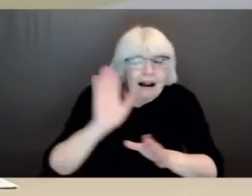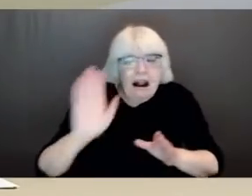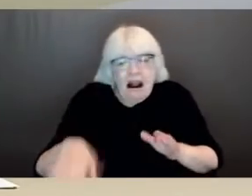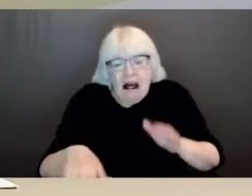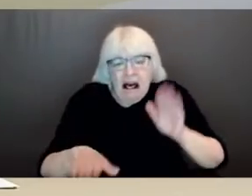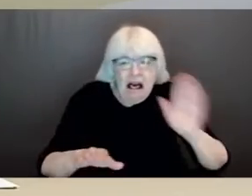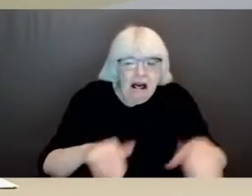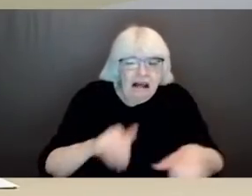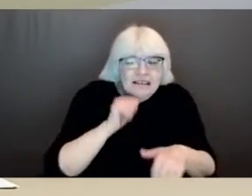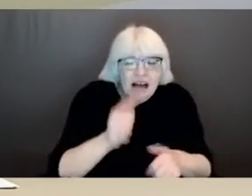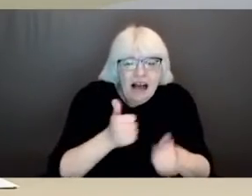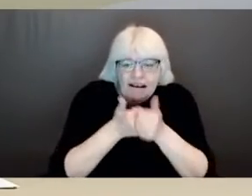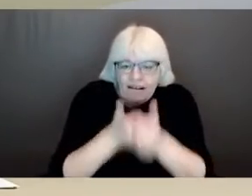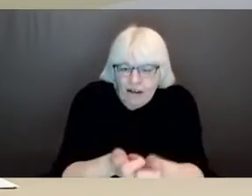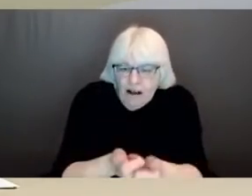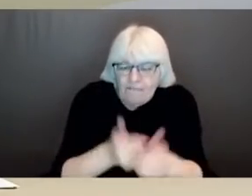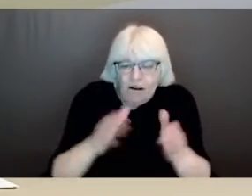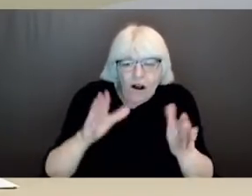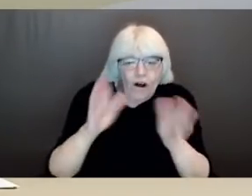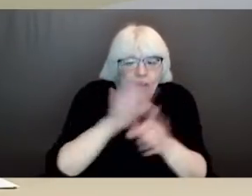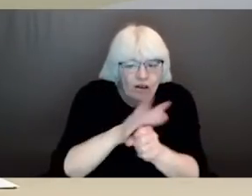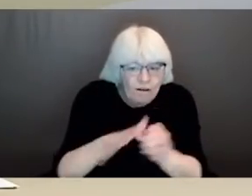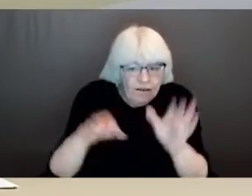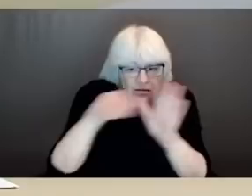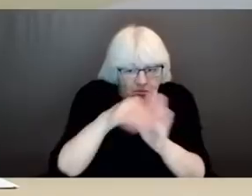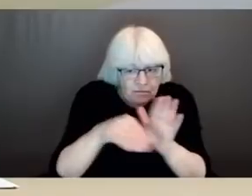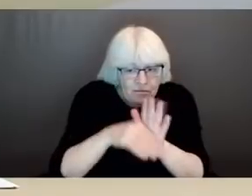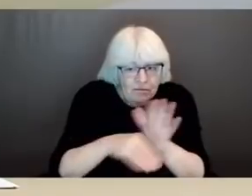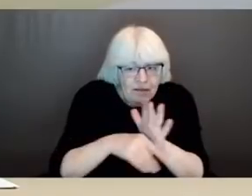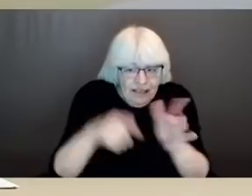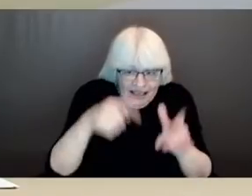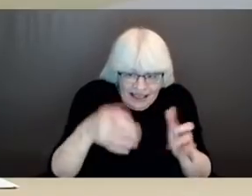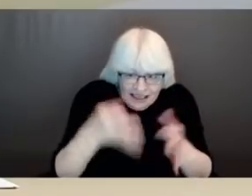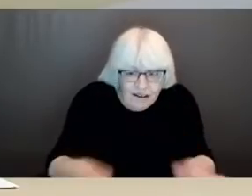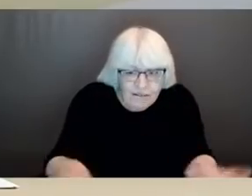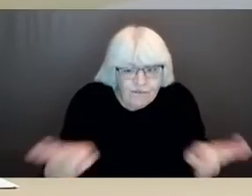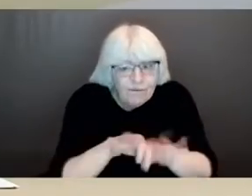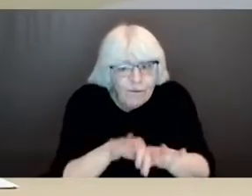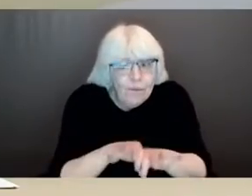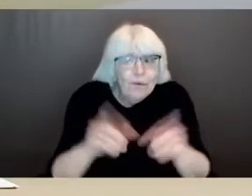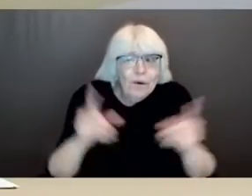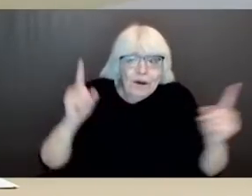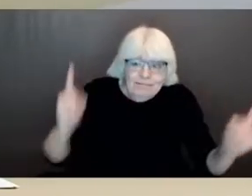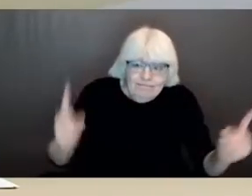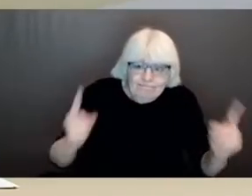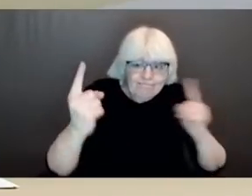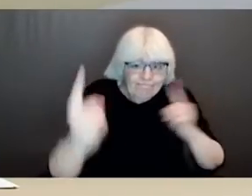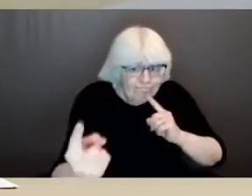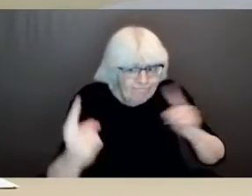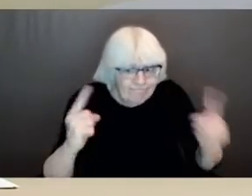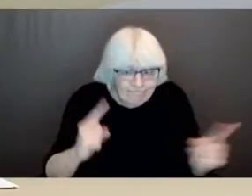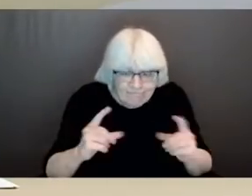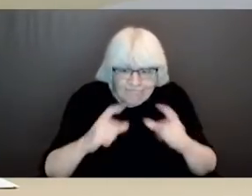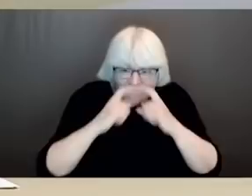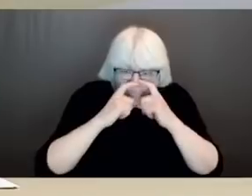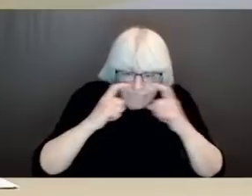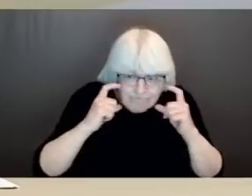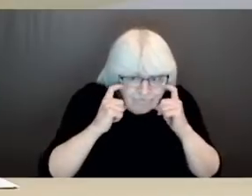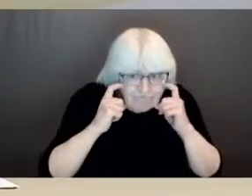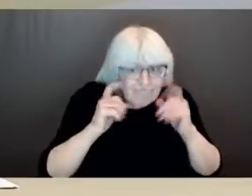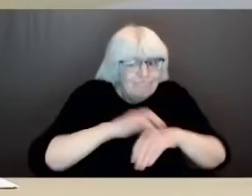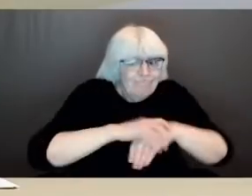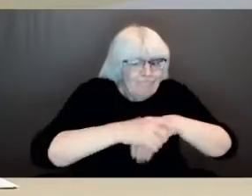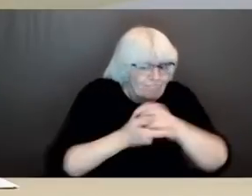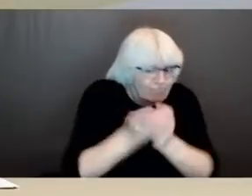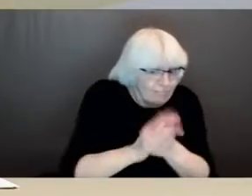still, maintain physical distance and do your due diligence with recording everyone coming in and that sort of thing for